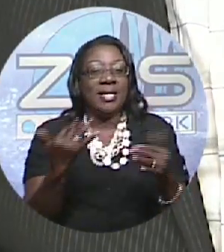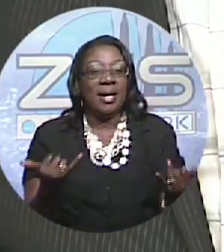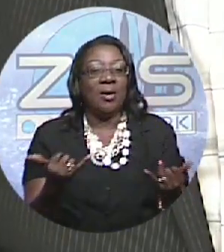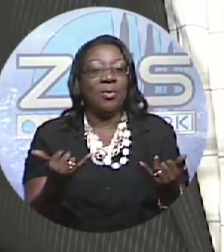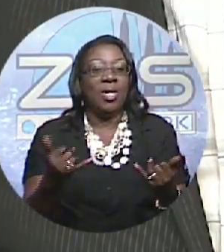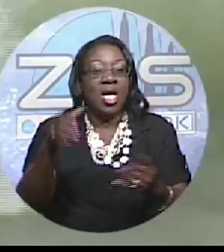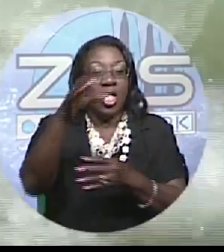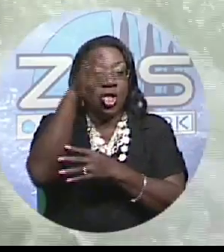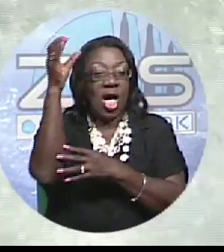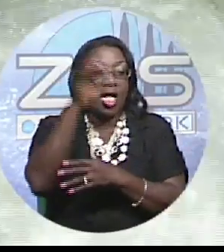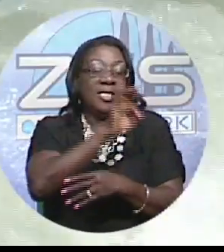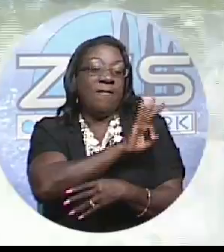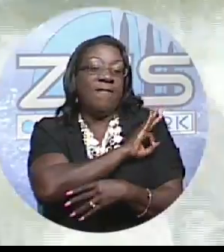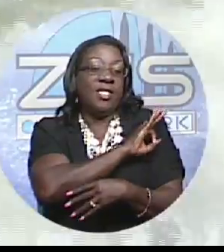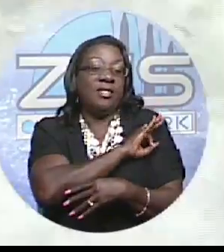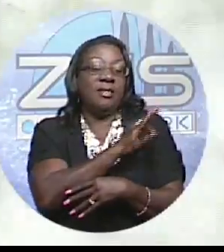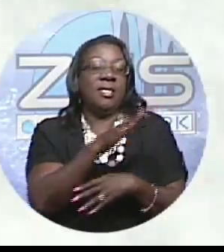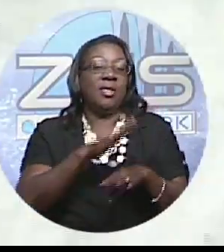island.